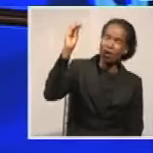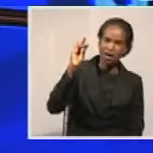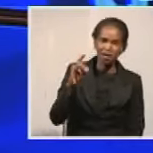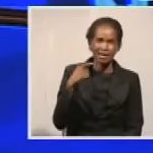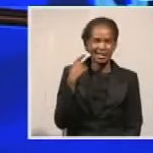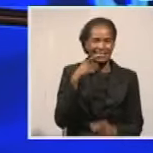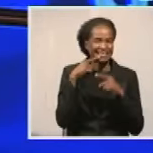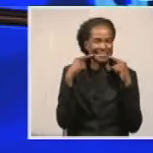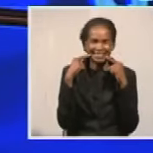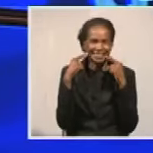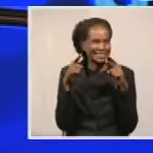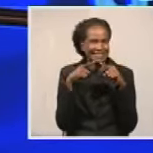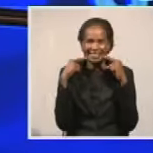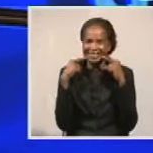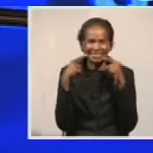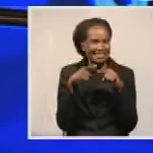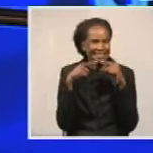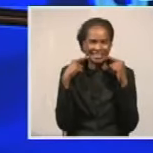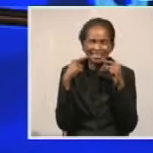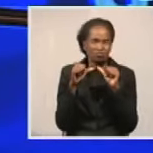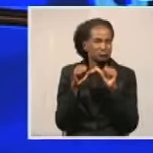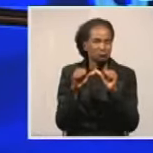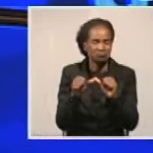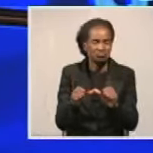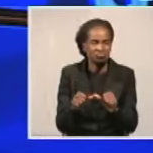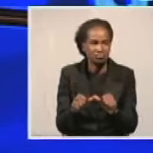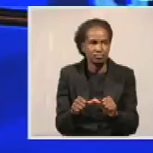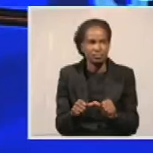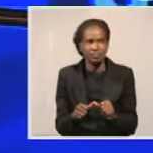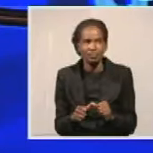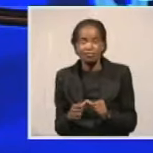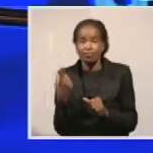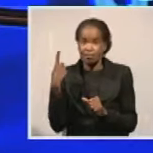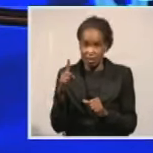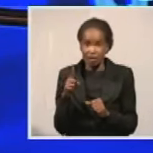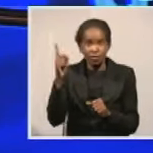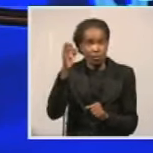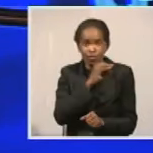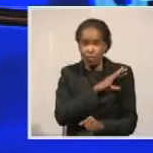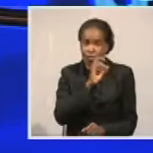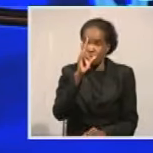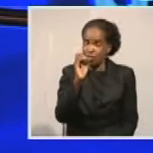happy all the time, but imposing also.